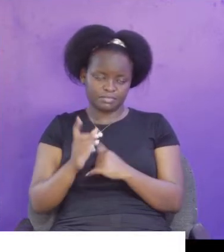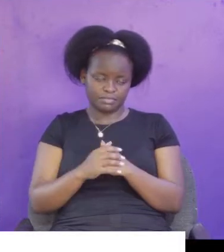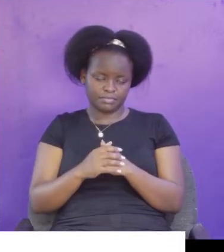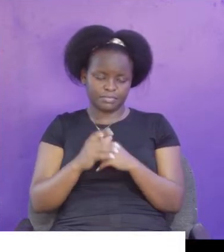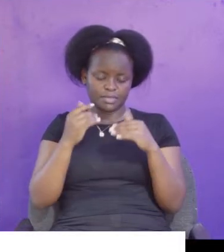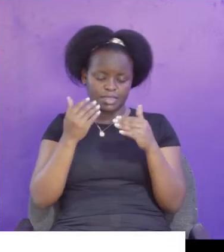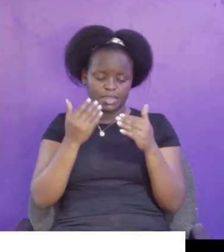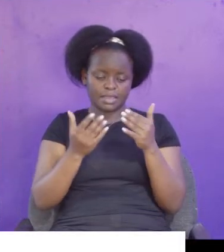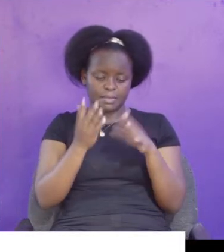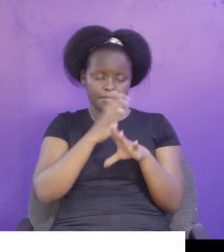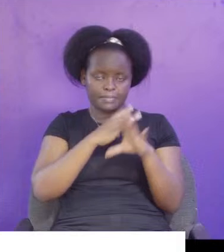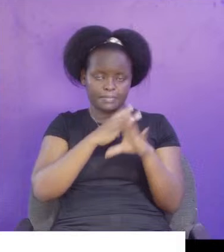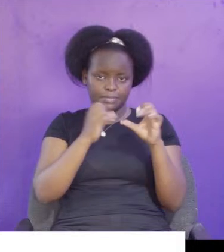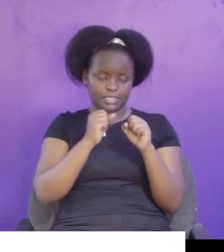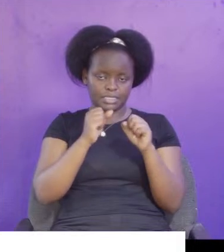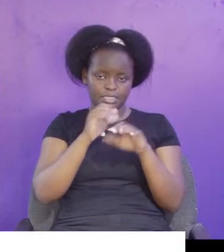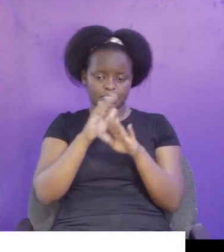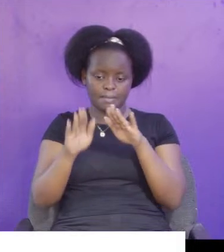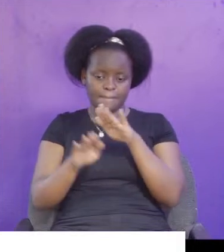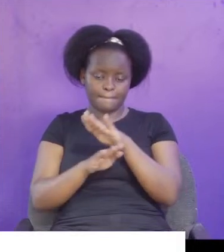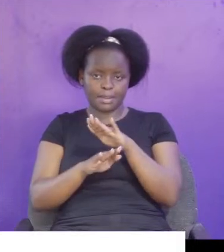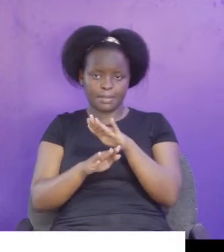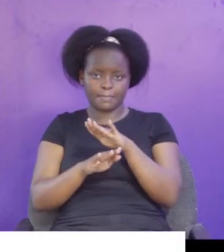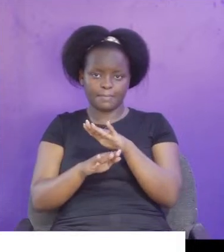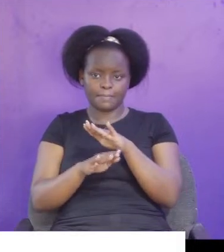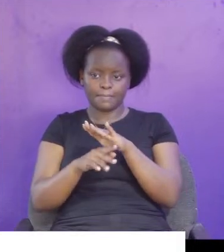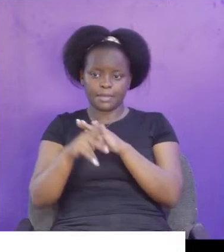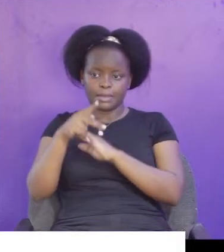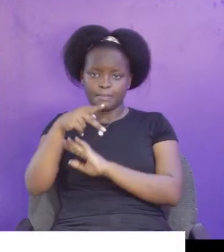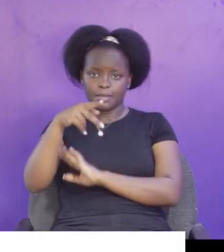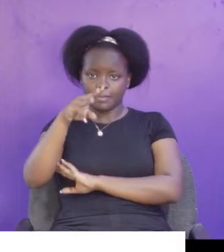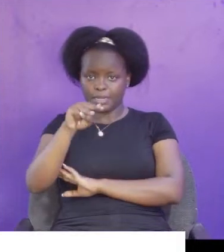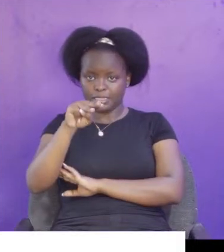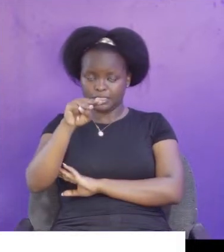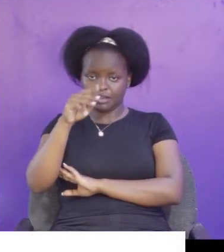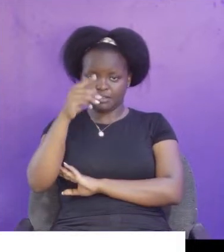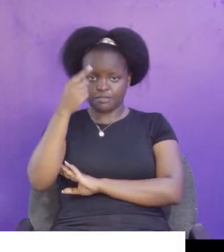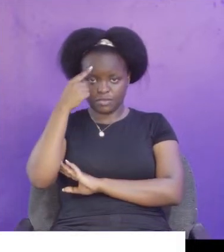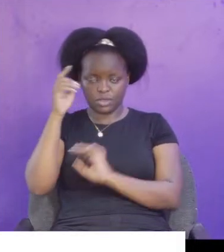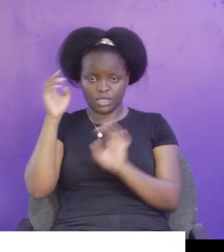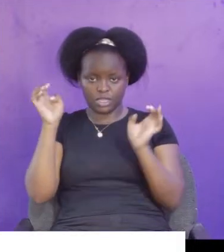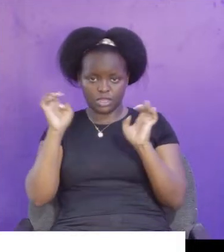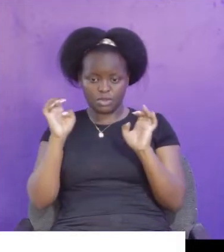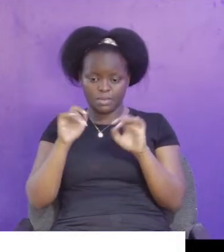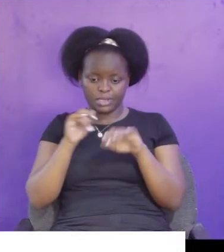The Prime Minister of Ethiopia also sent his condolences.